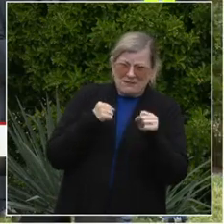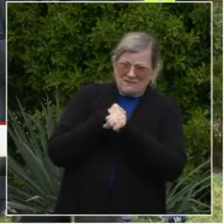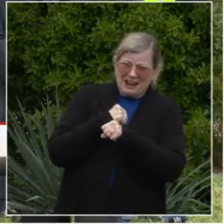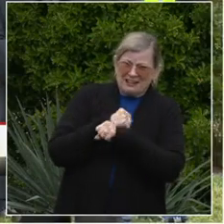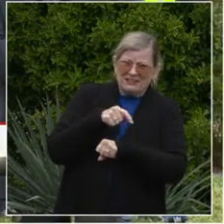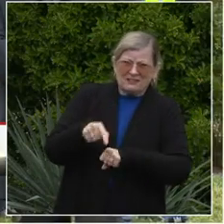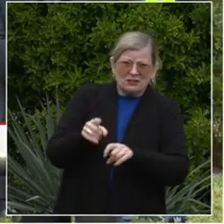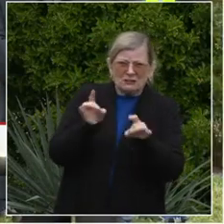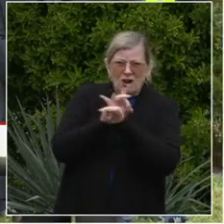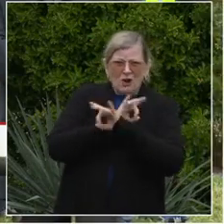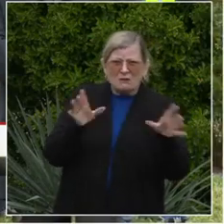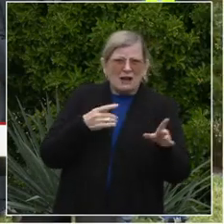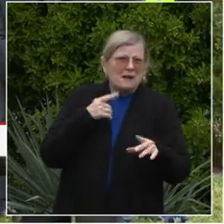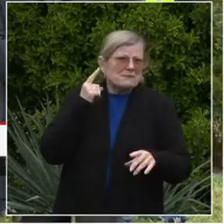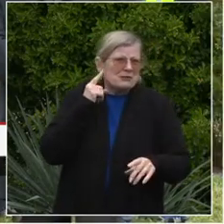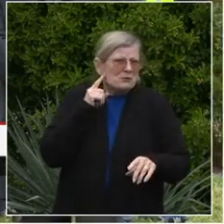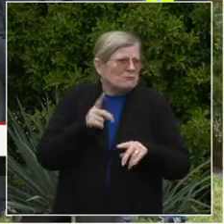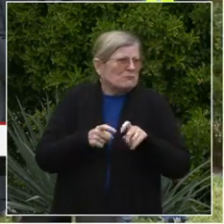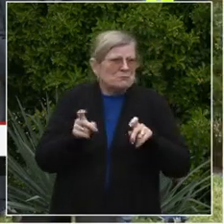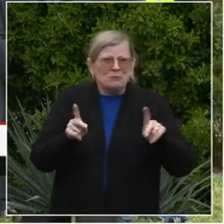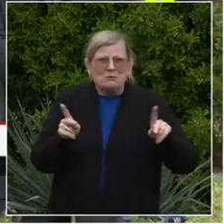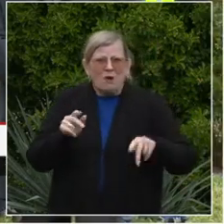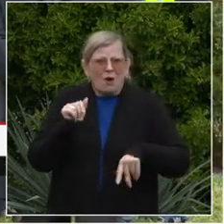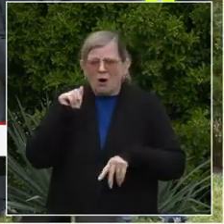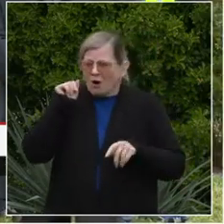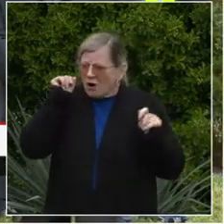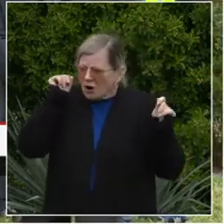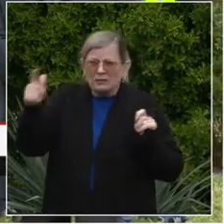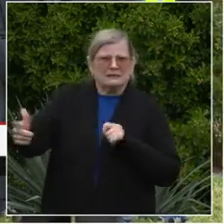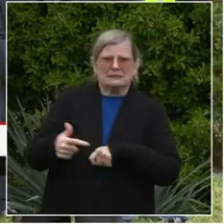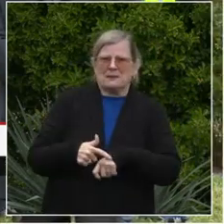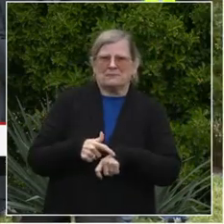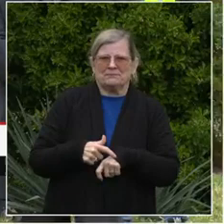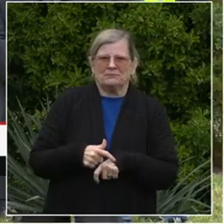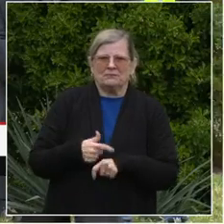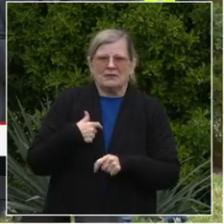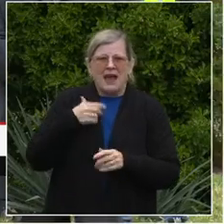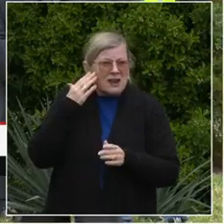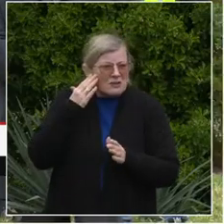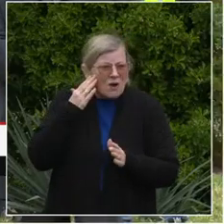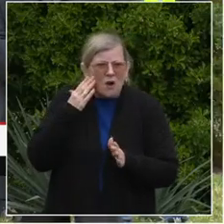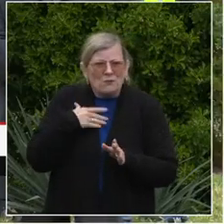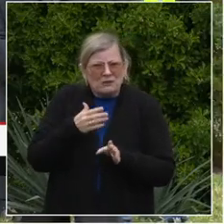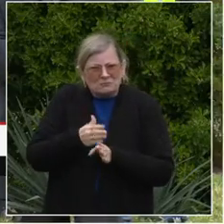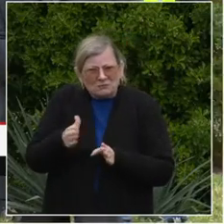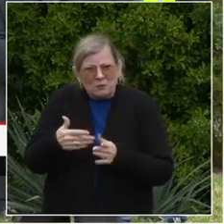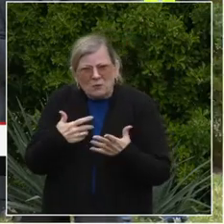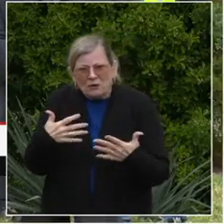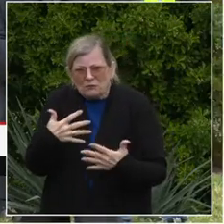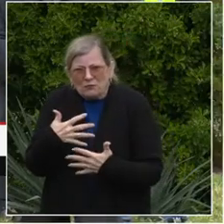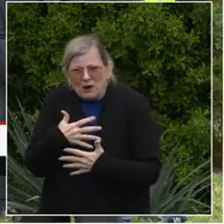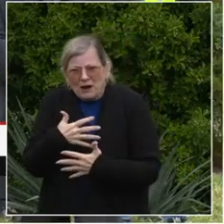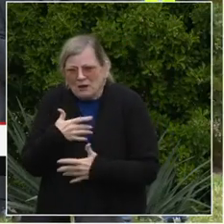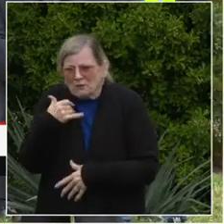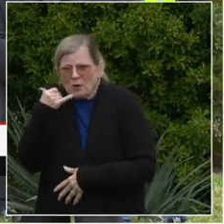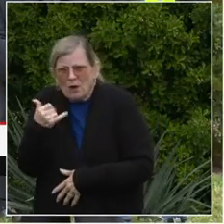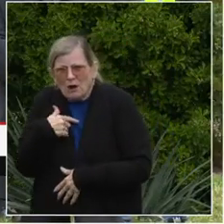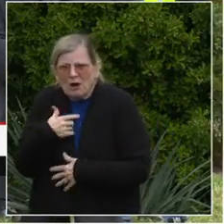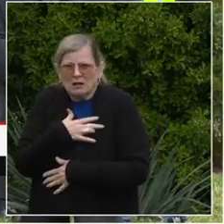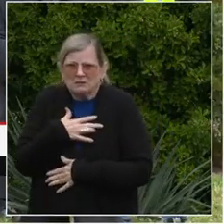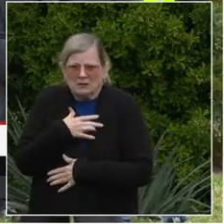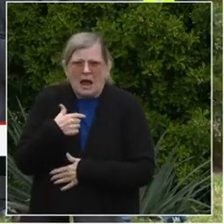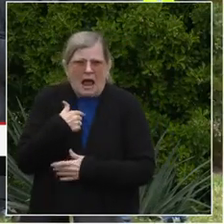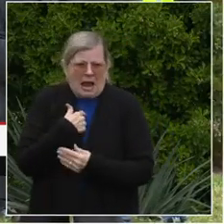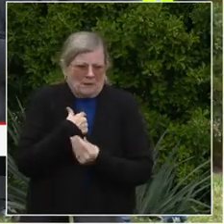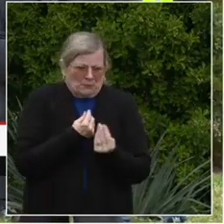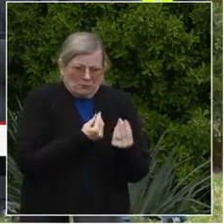hear from residents all the time, Chief, well, you know, we know people in the neighborhood are carrying guns, but, you know, we're afraid to call in. Well, I'm providing an opportunity so